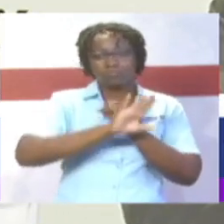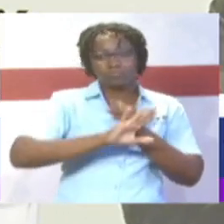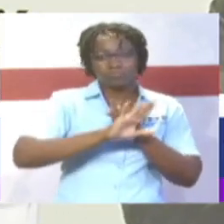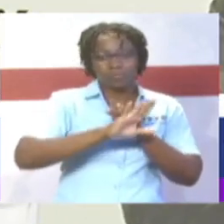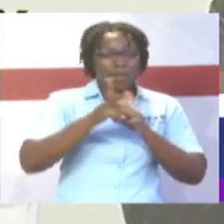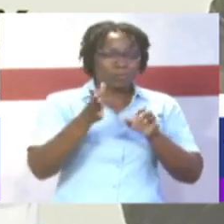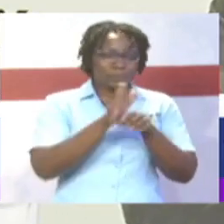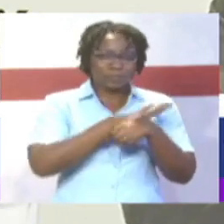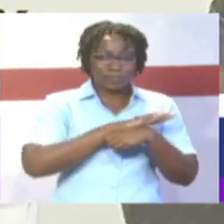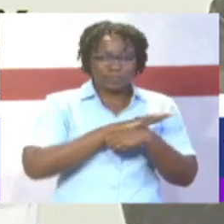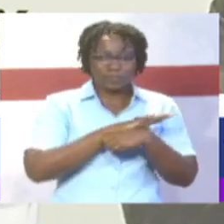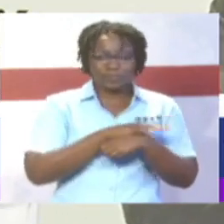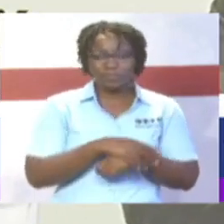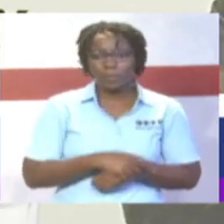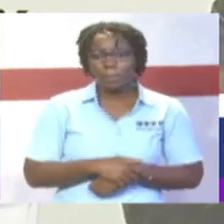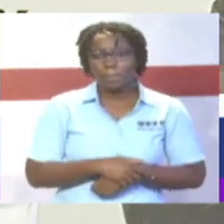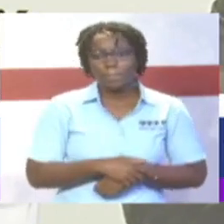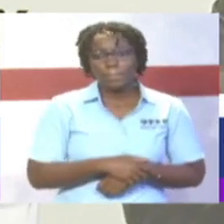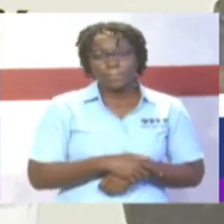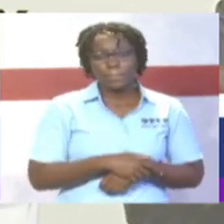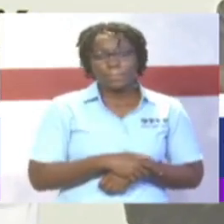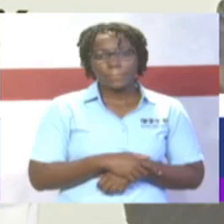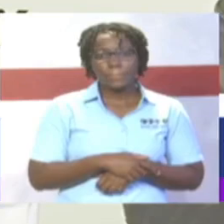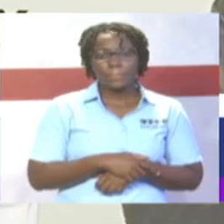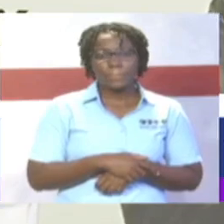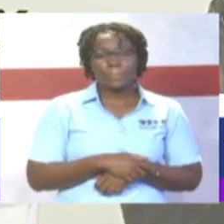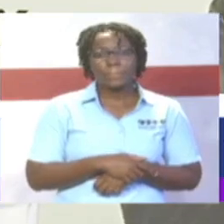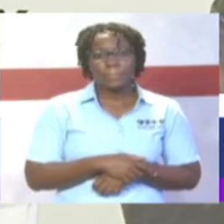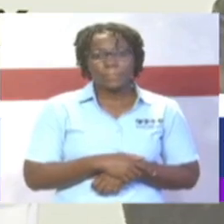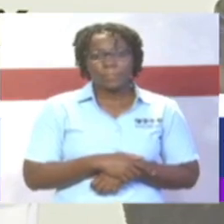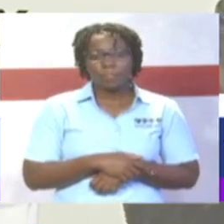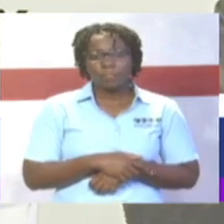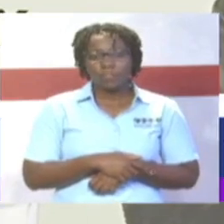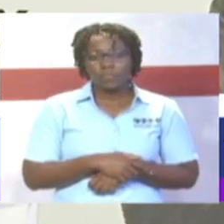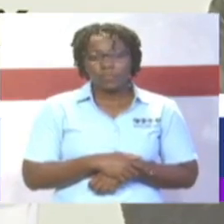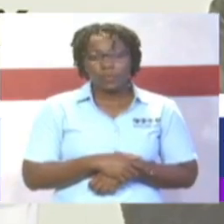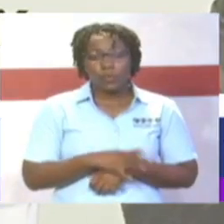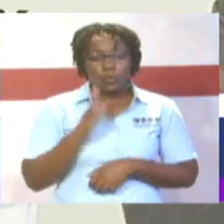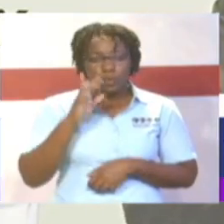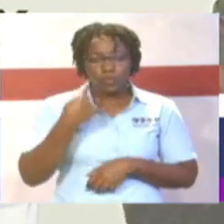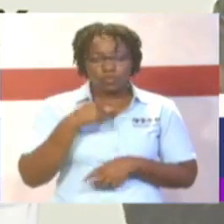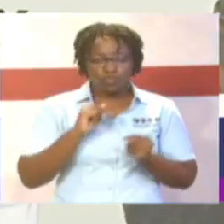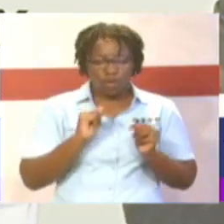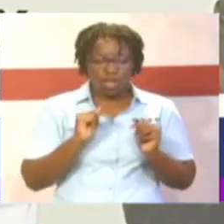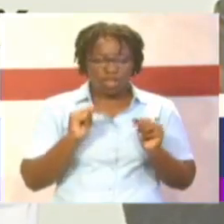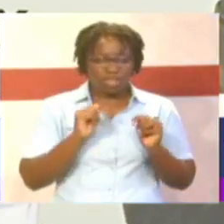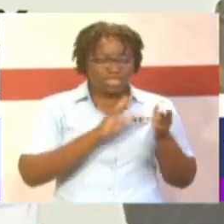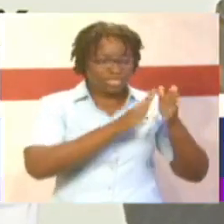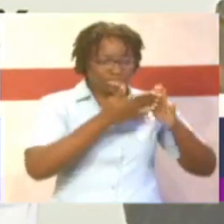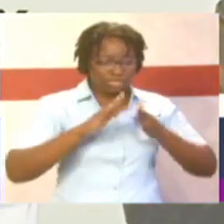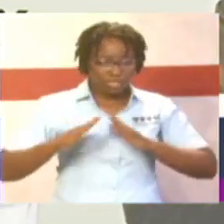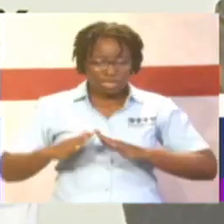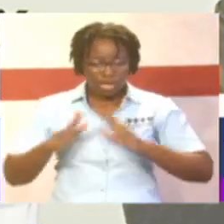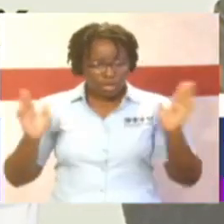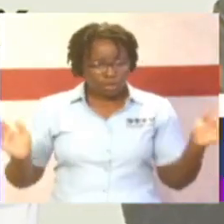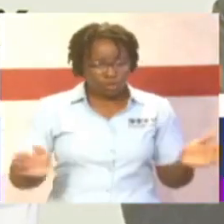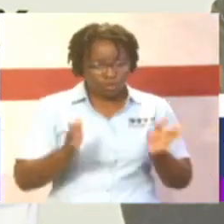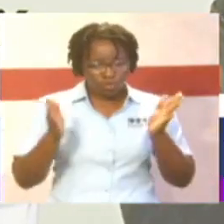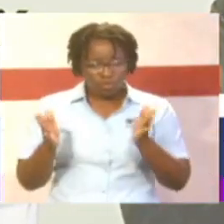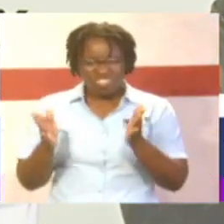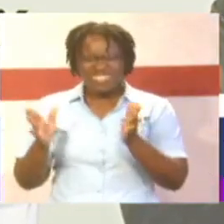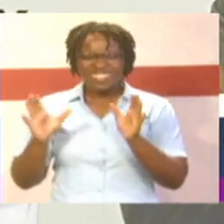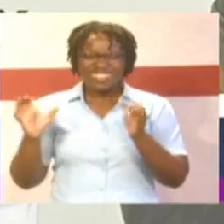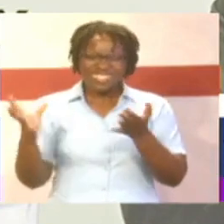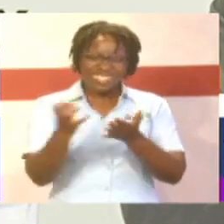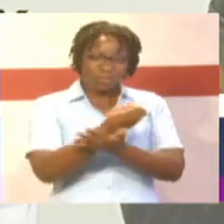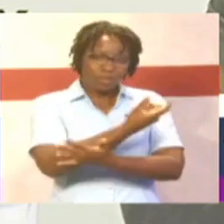encouragement will and will get the population to continue along the trend of getting as much vaccination into the population